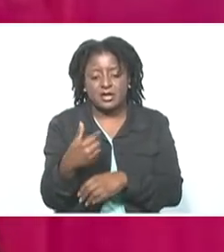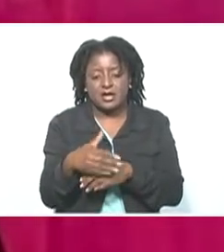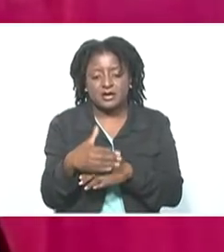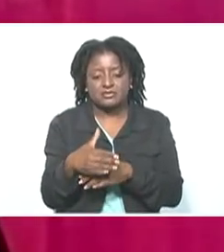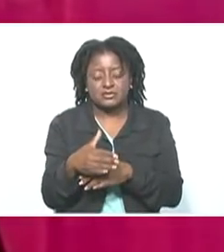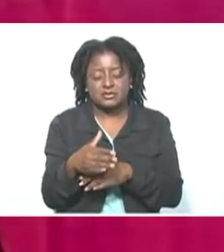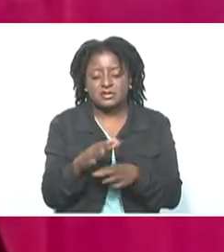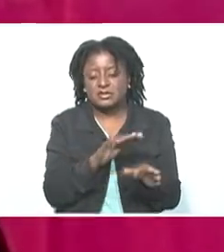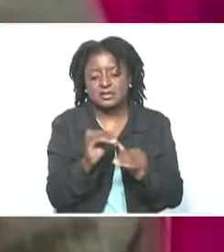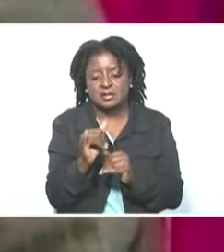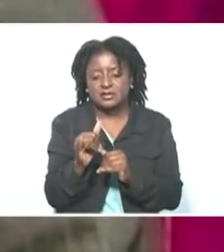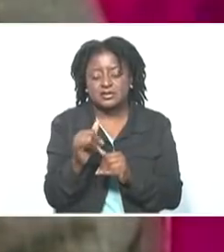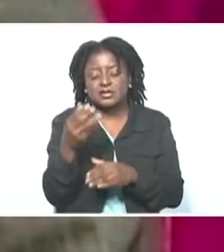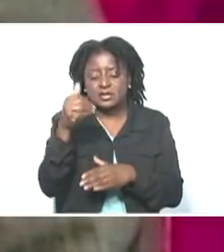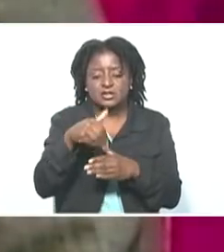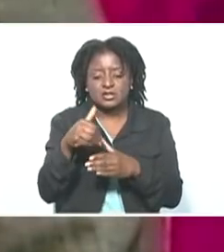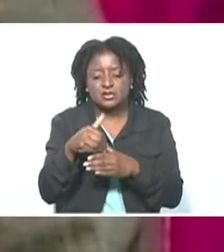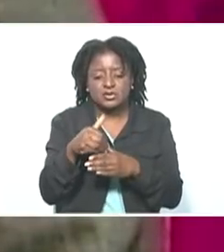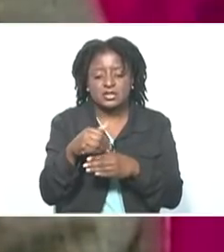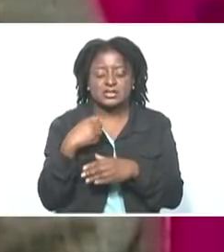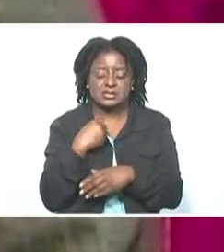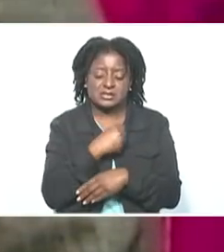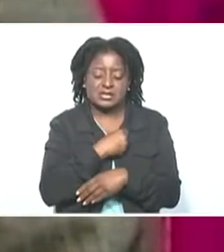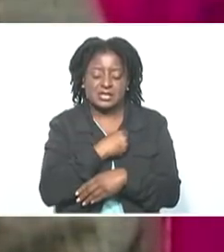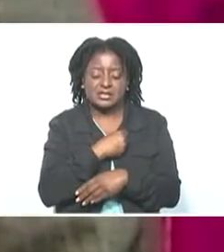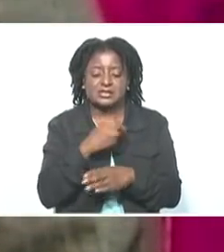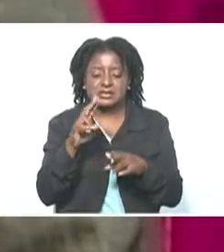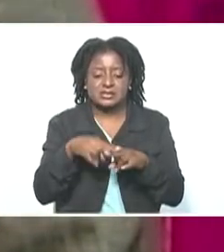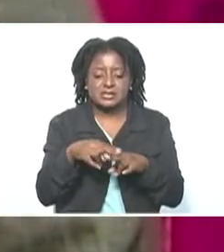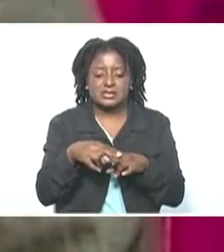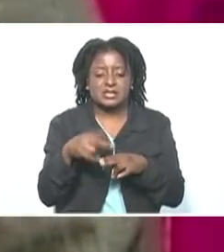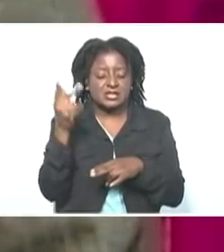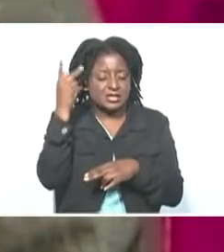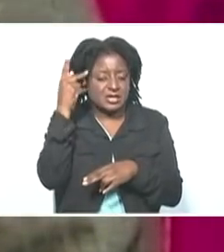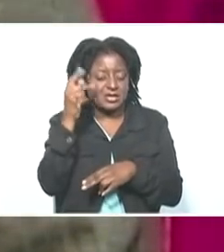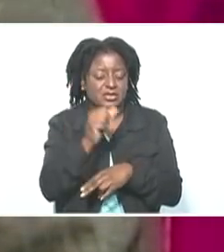Union Congress, which included a Senate seat, Keith Archer then